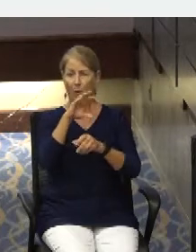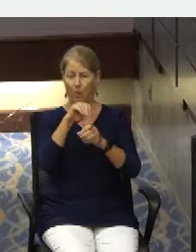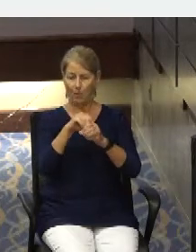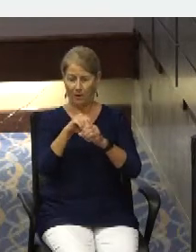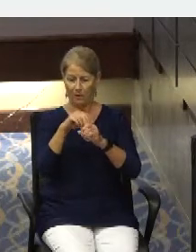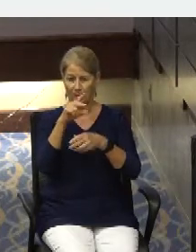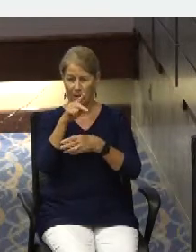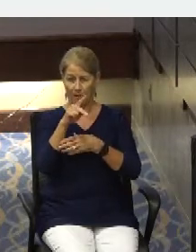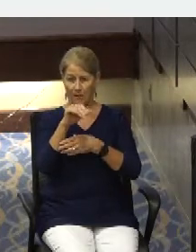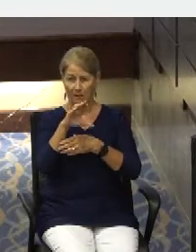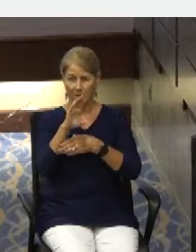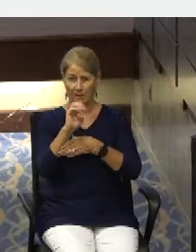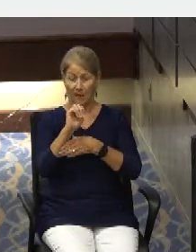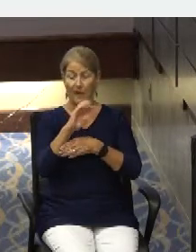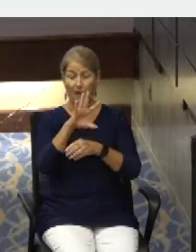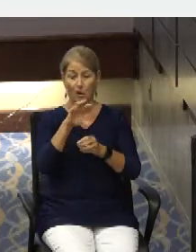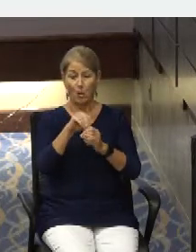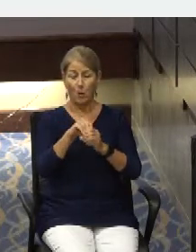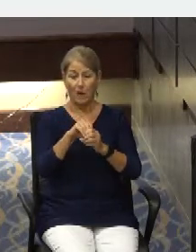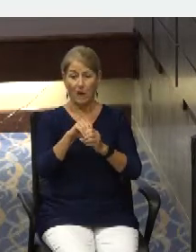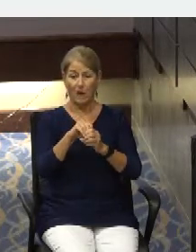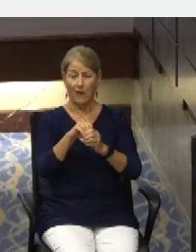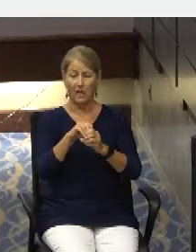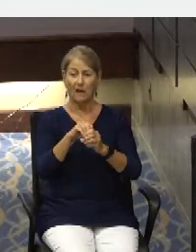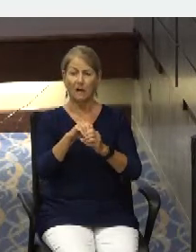piece, including the